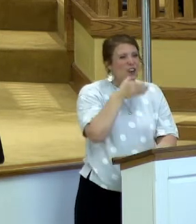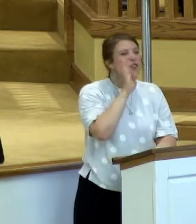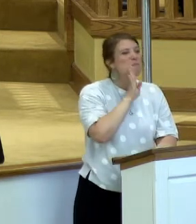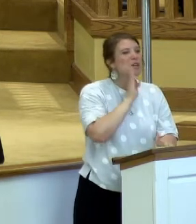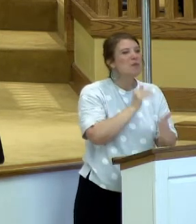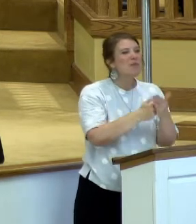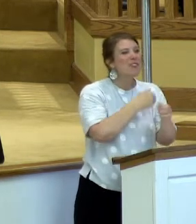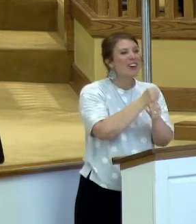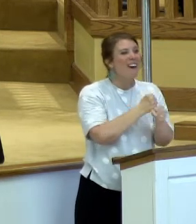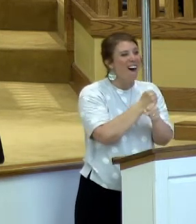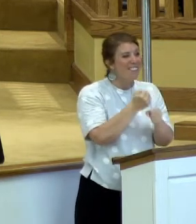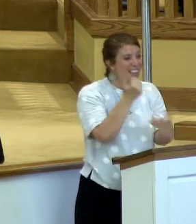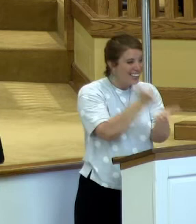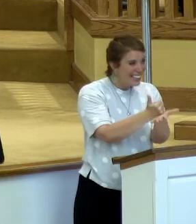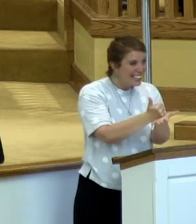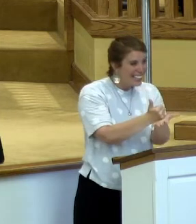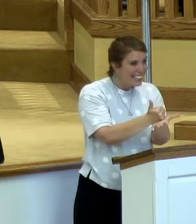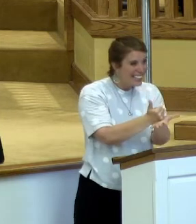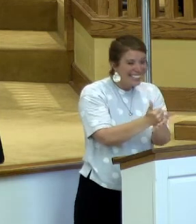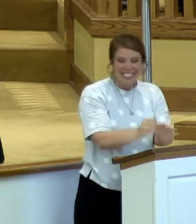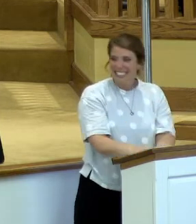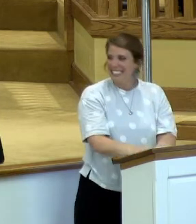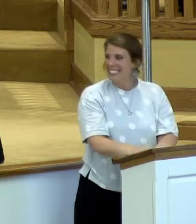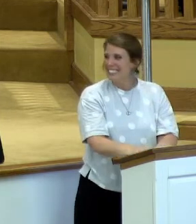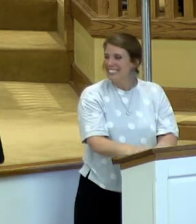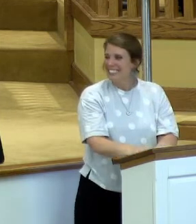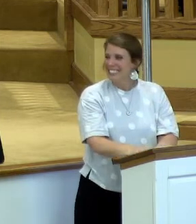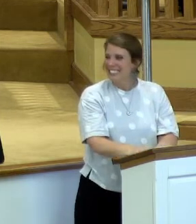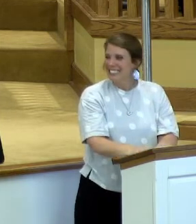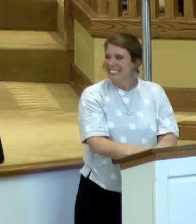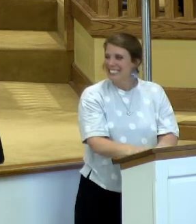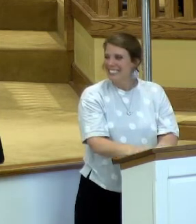I drink coffee, amen. I see you.